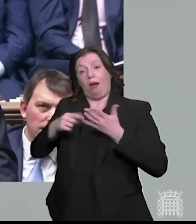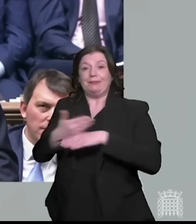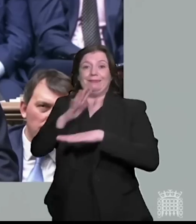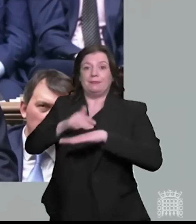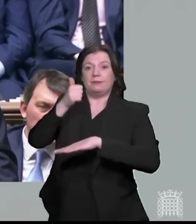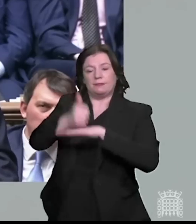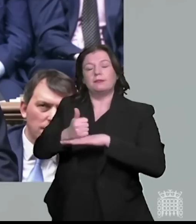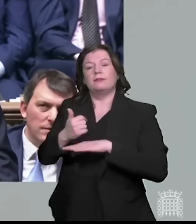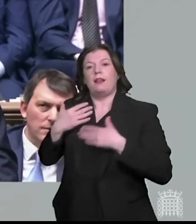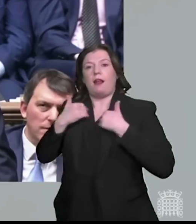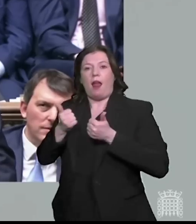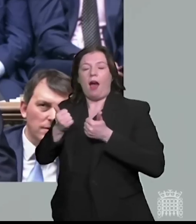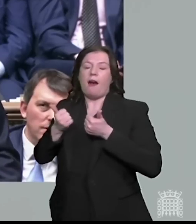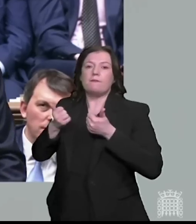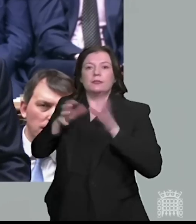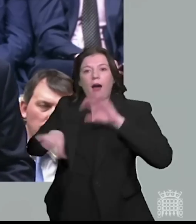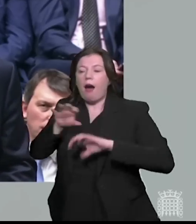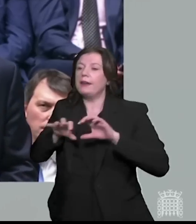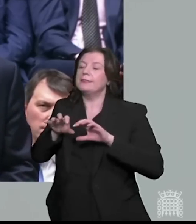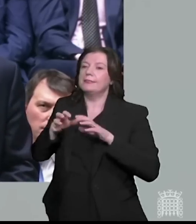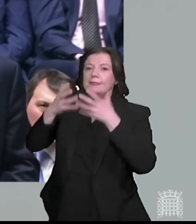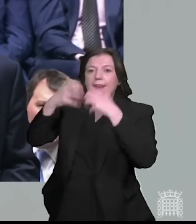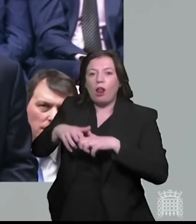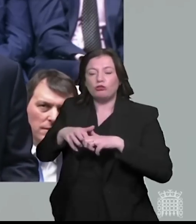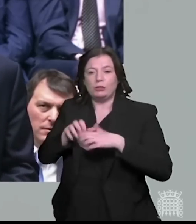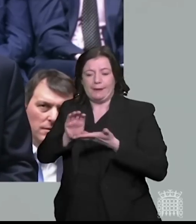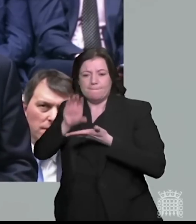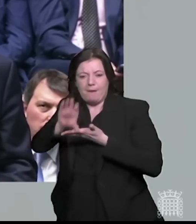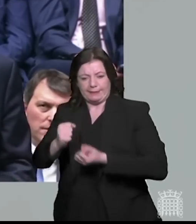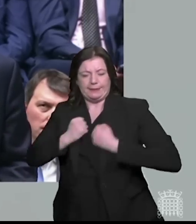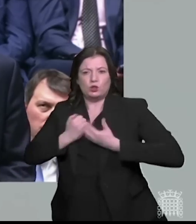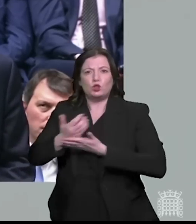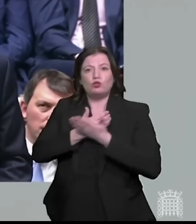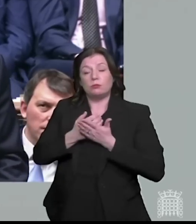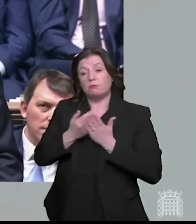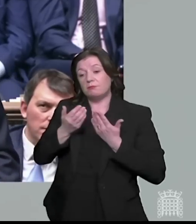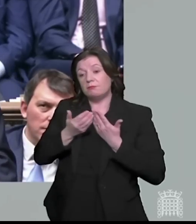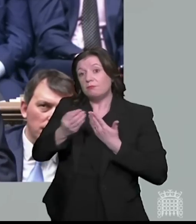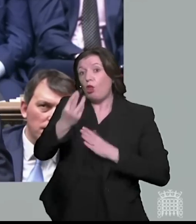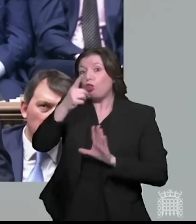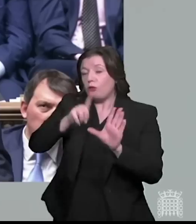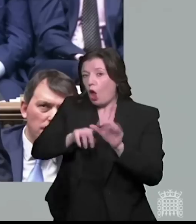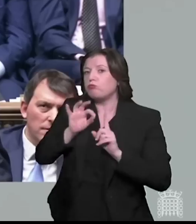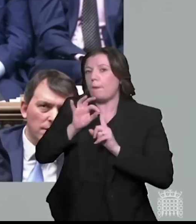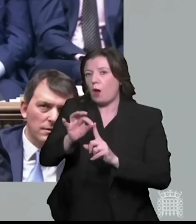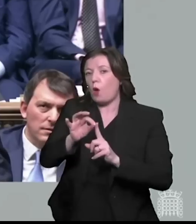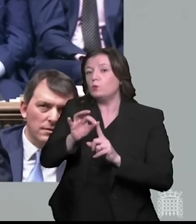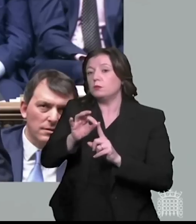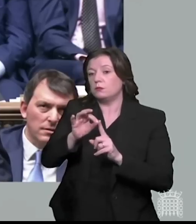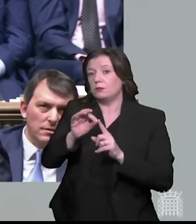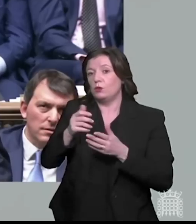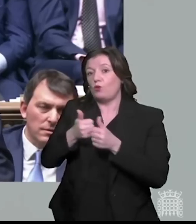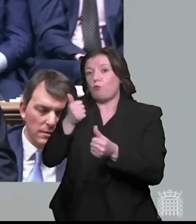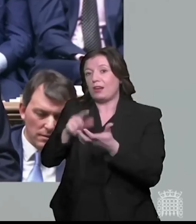technology and life science sectors, invest in energy security and for 3 years, but I hope permanently, cut corporation tax